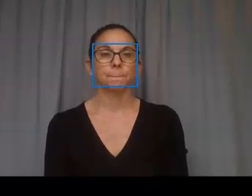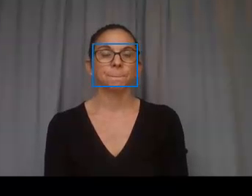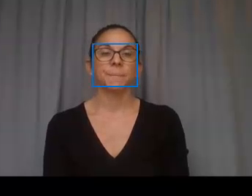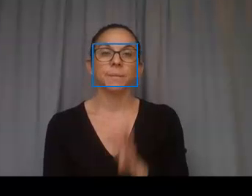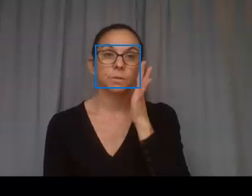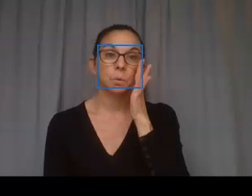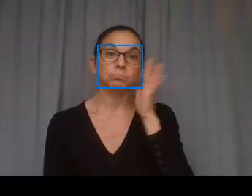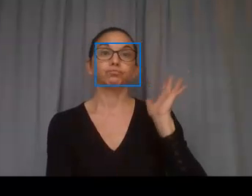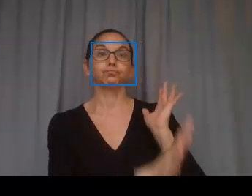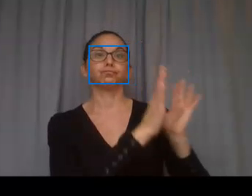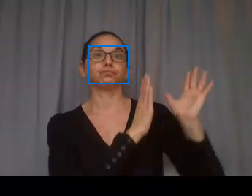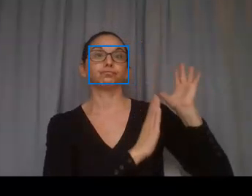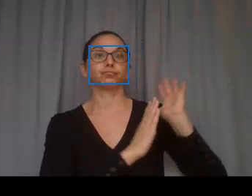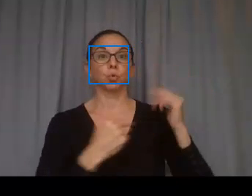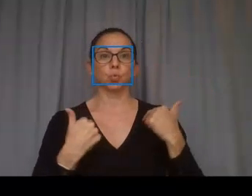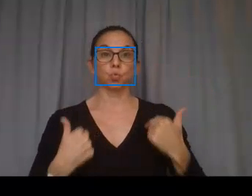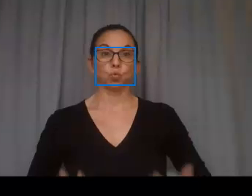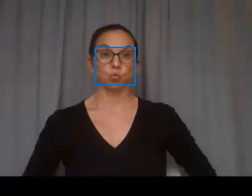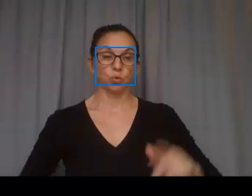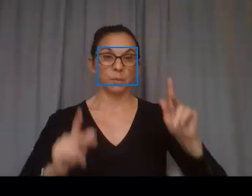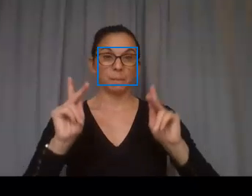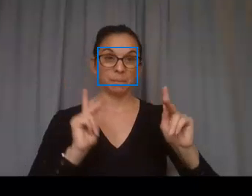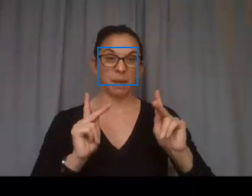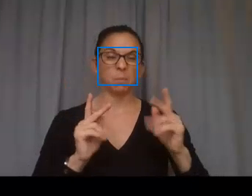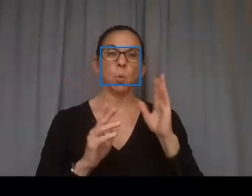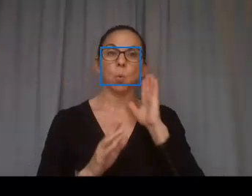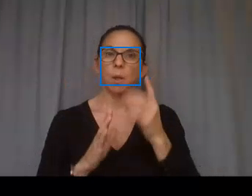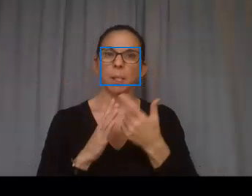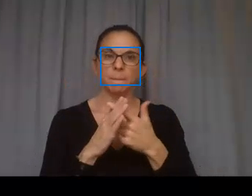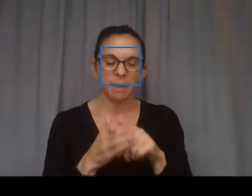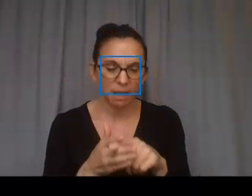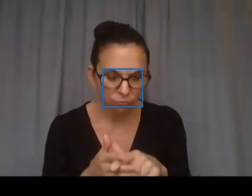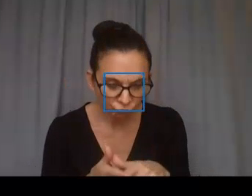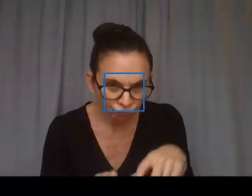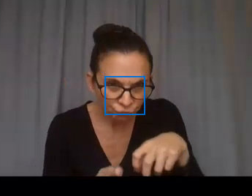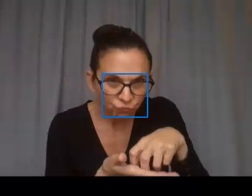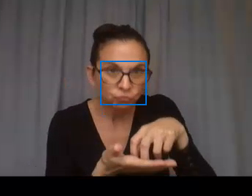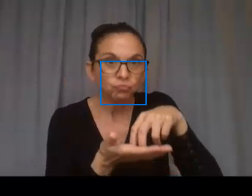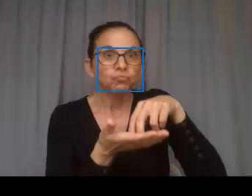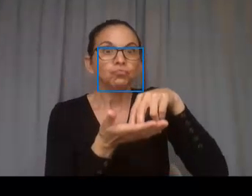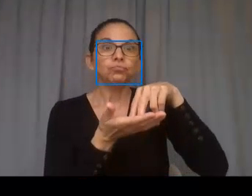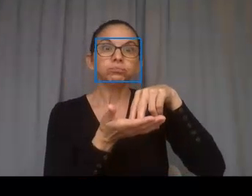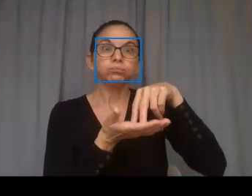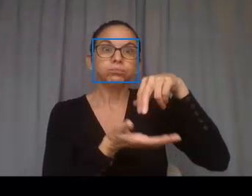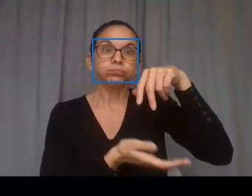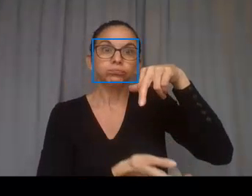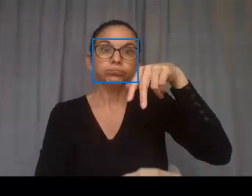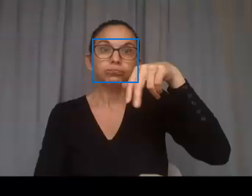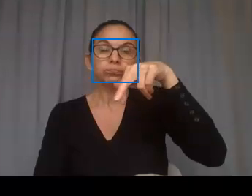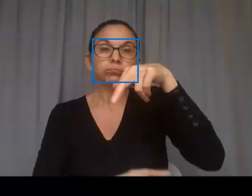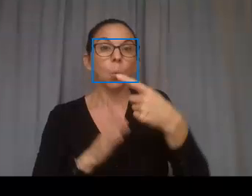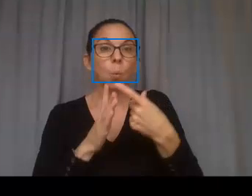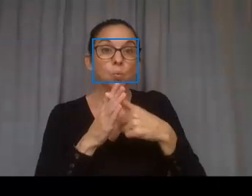So early on, human ancestors, they'll start to walk upright in Eastern Africa. Make sure you know that that's where they develop. They develop in